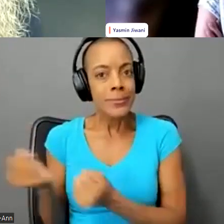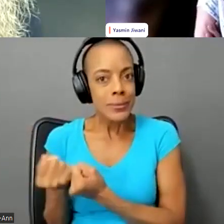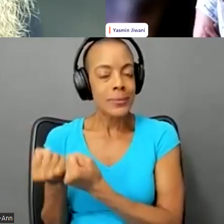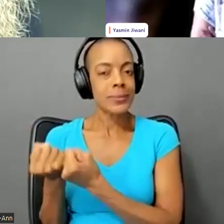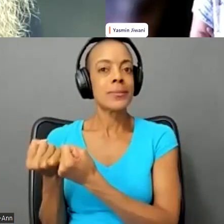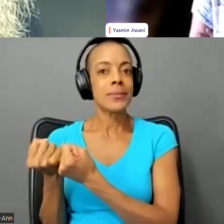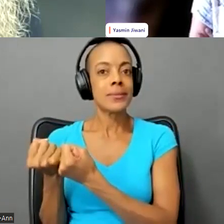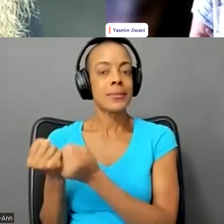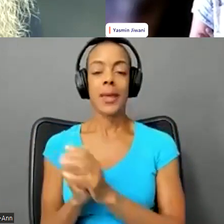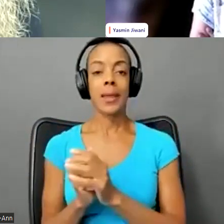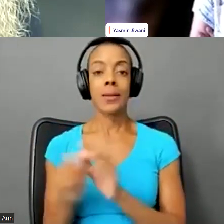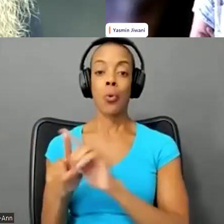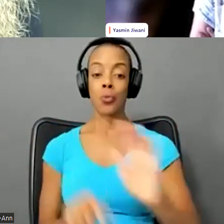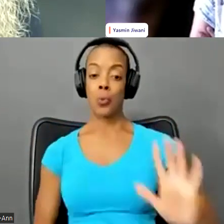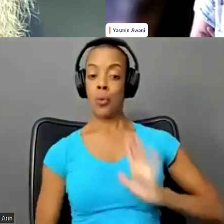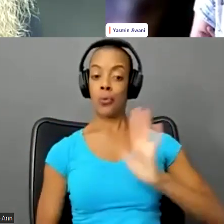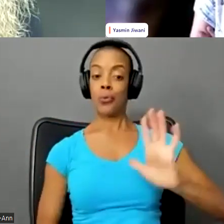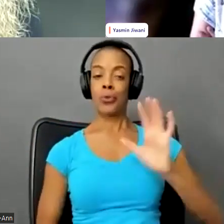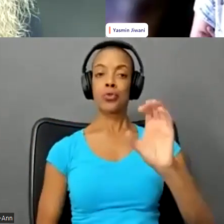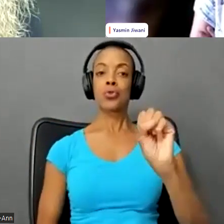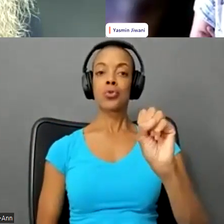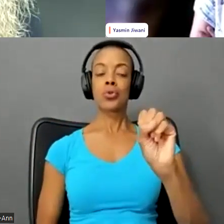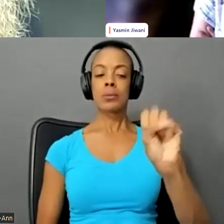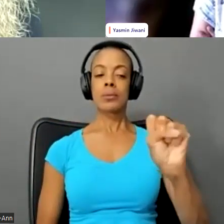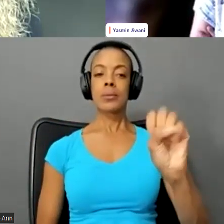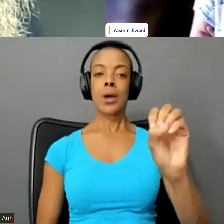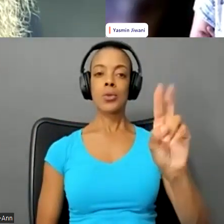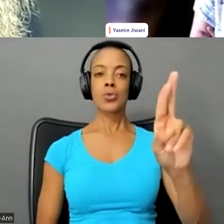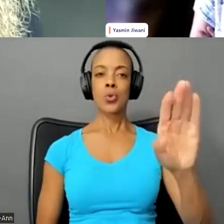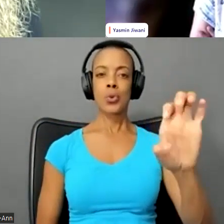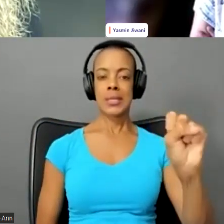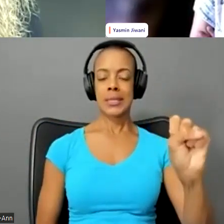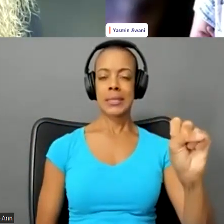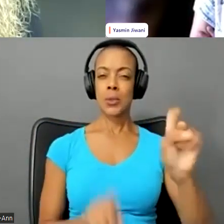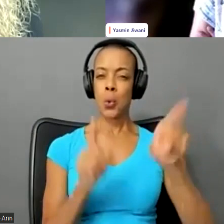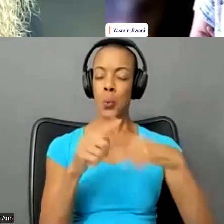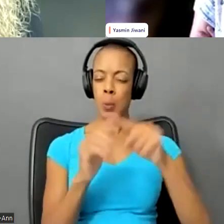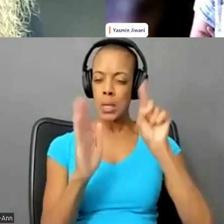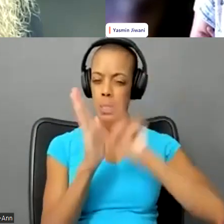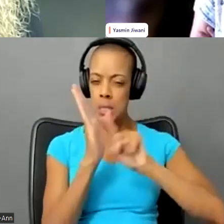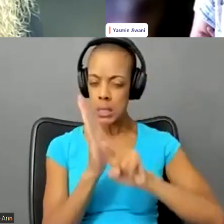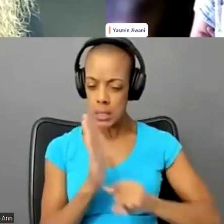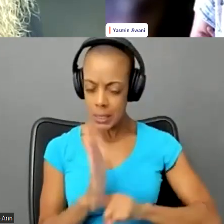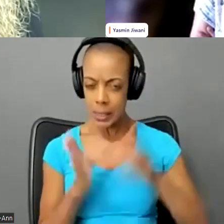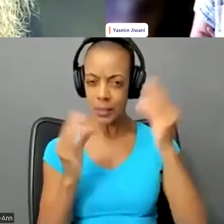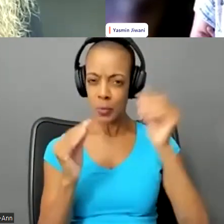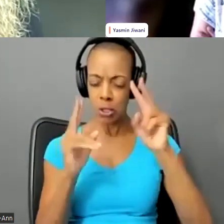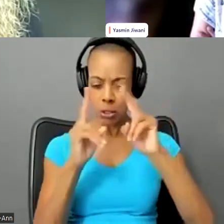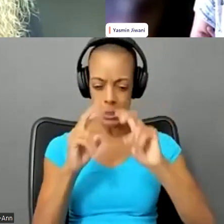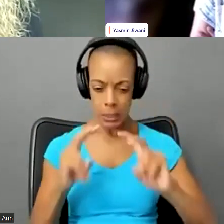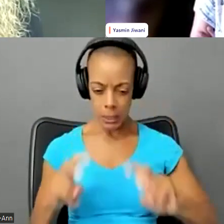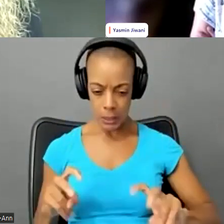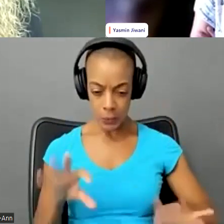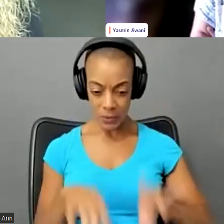something else our research has determined, our gender gap tracker, when we did a deeper dive into the data, what we determined was